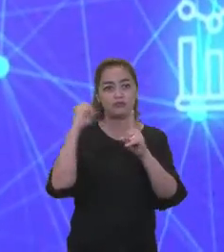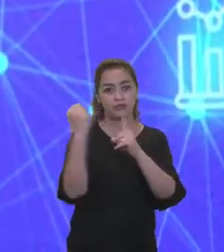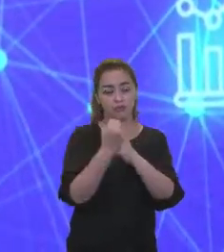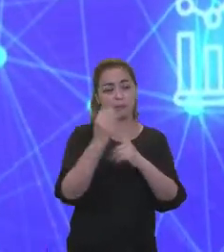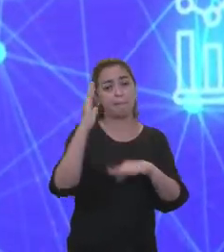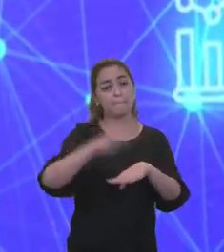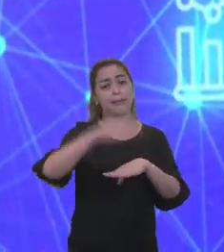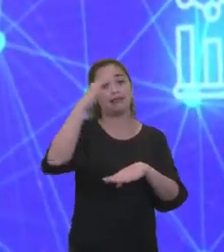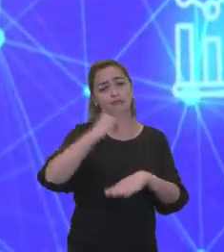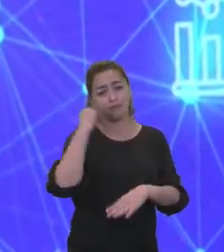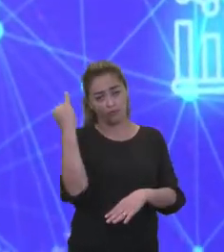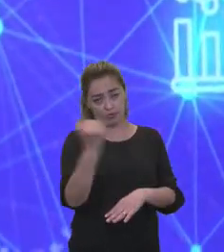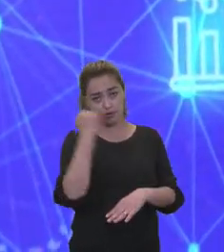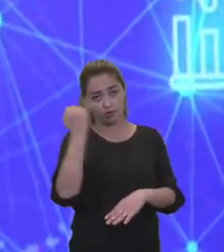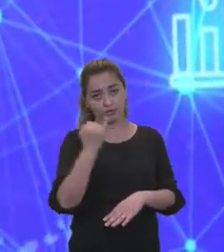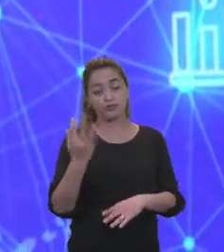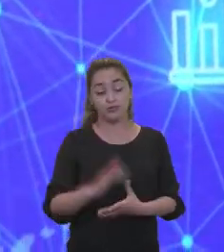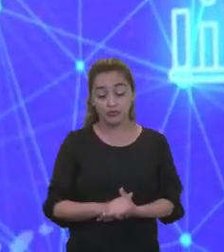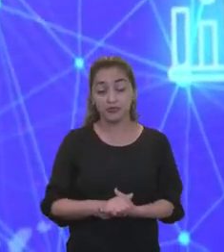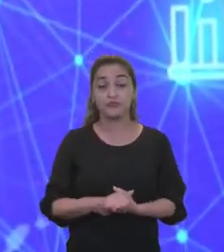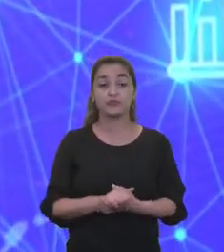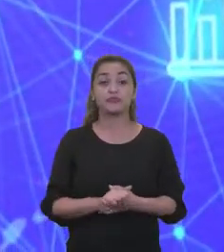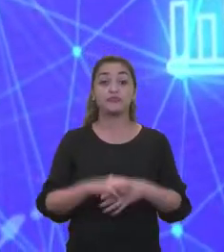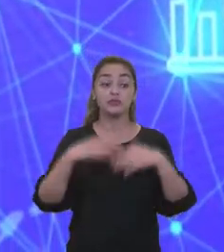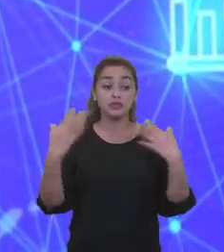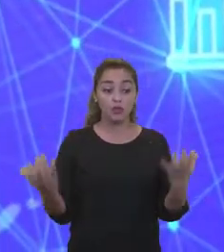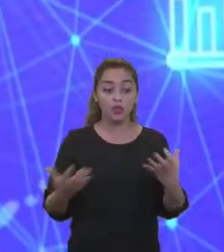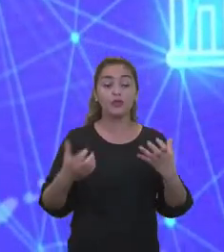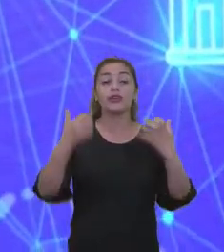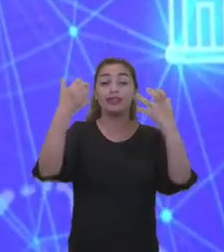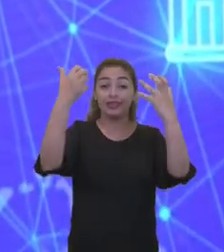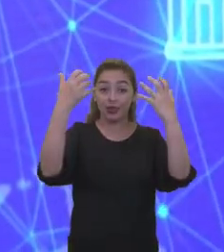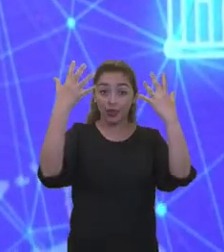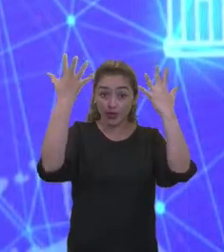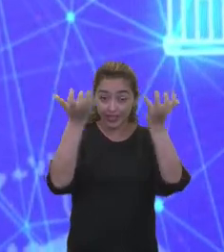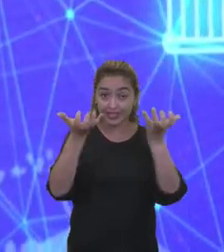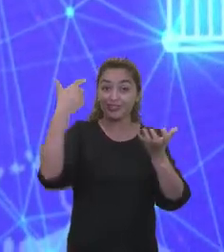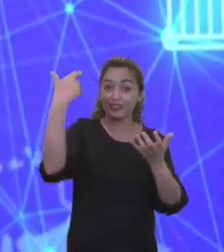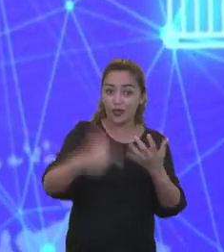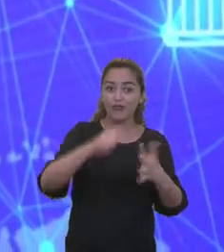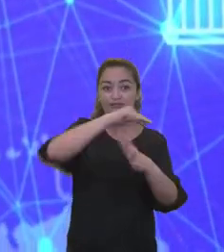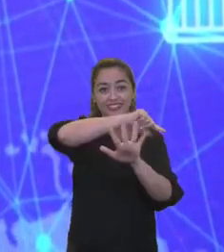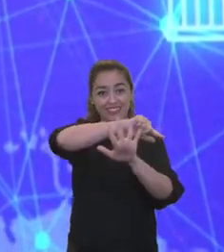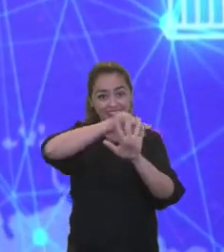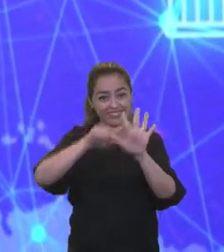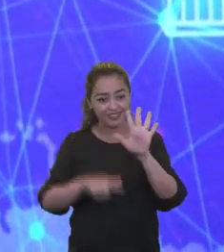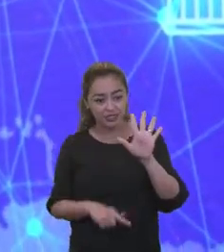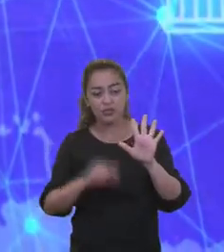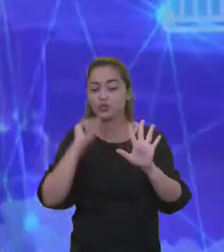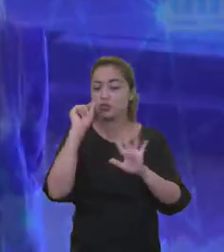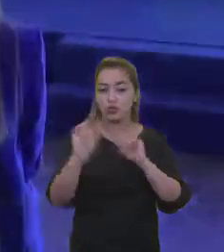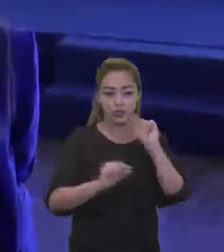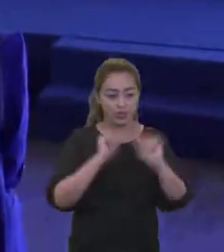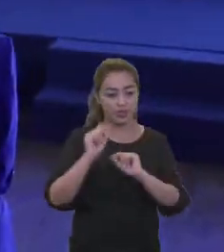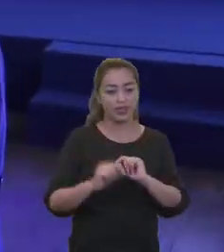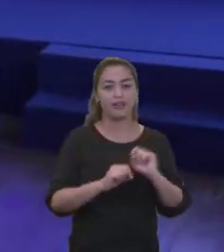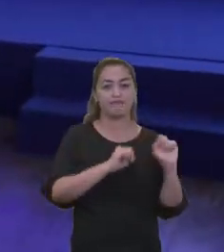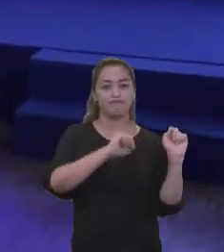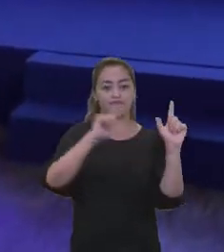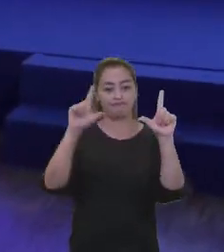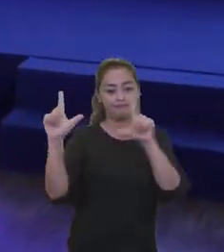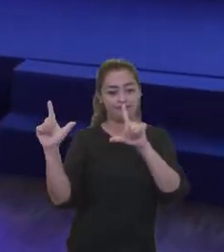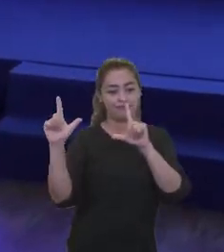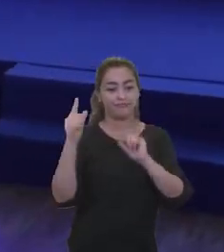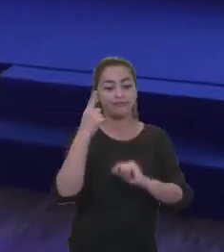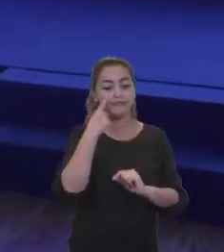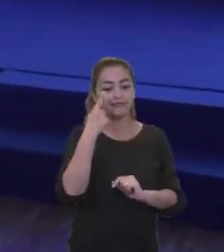most important elements. It is the soul, the intention of our business. So I want to reread with you the five fingers in this